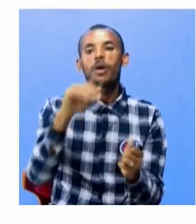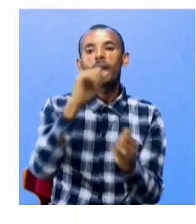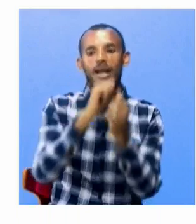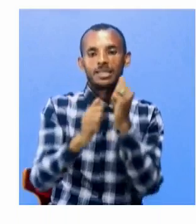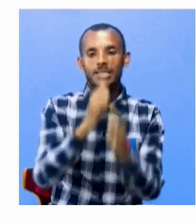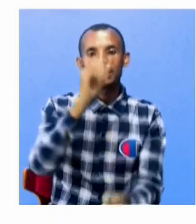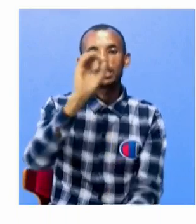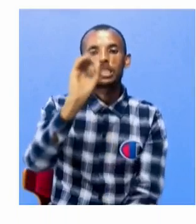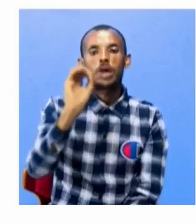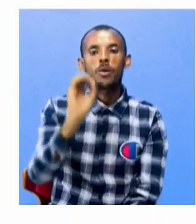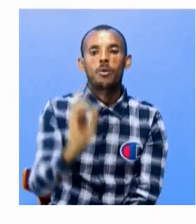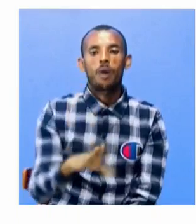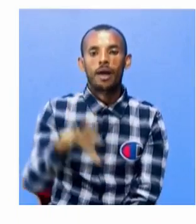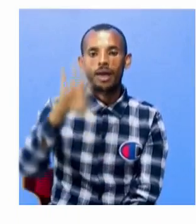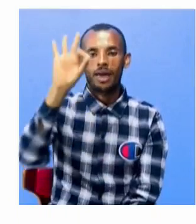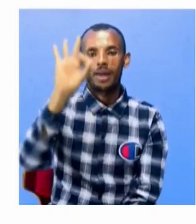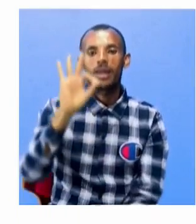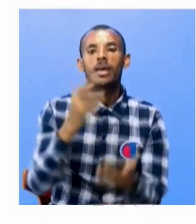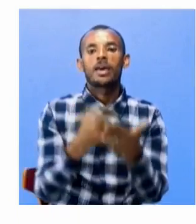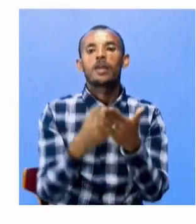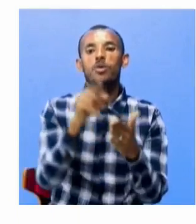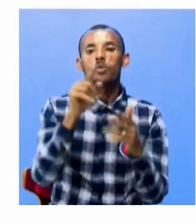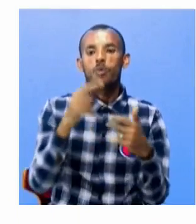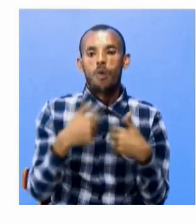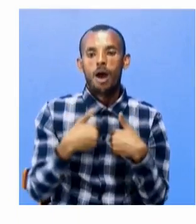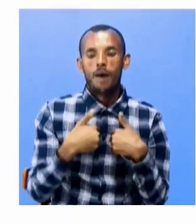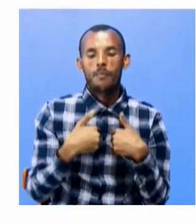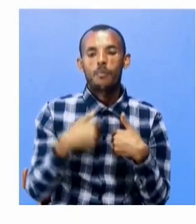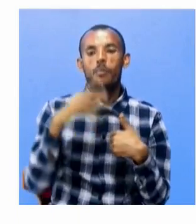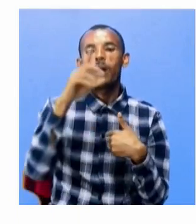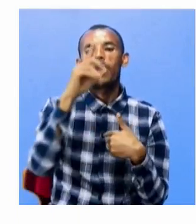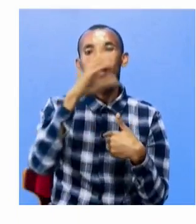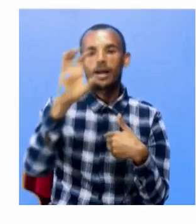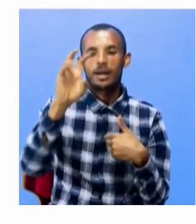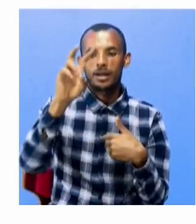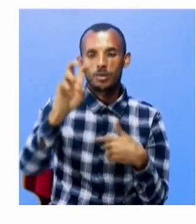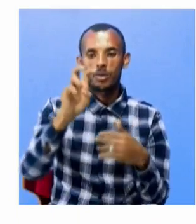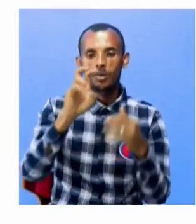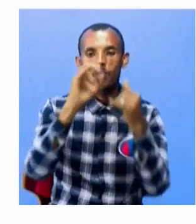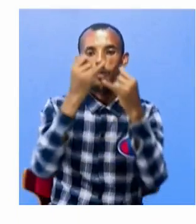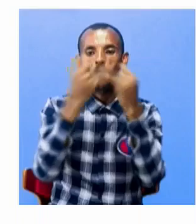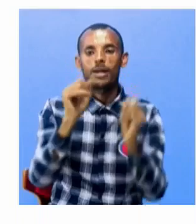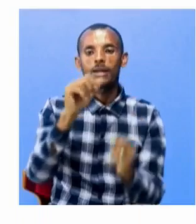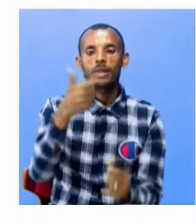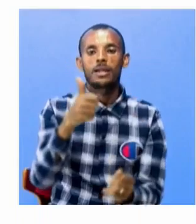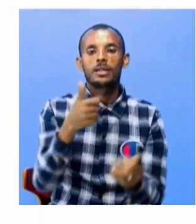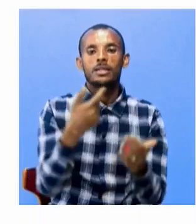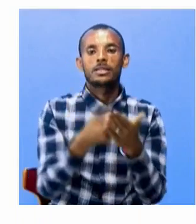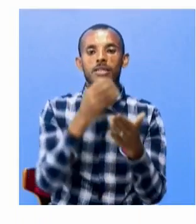0. Again, here you have 120 over 10. So, this will be